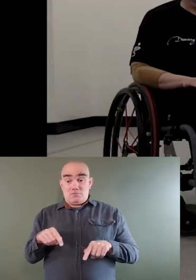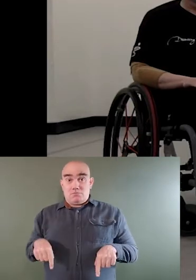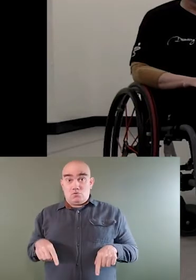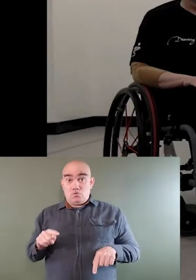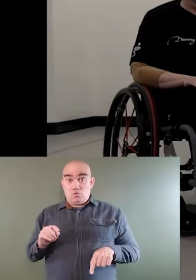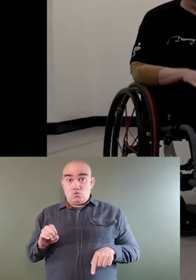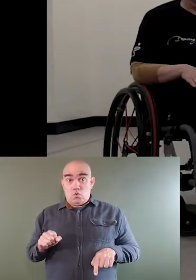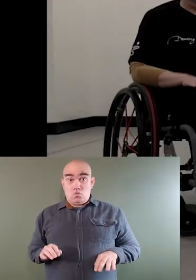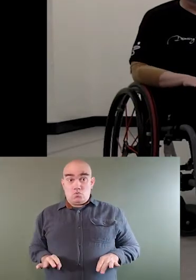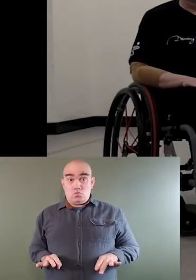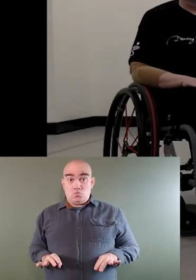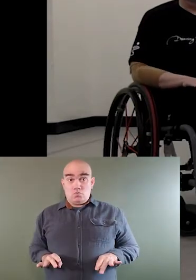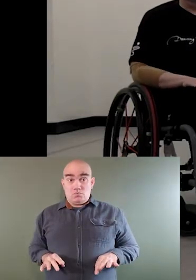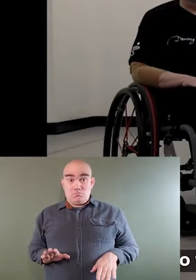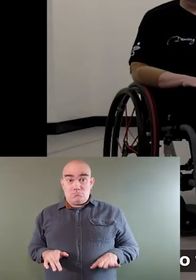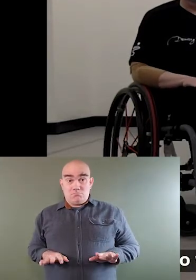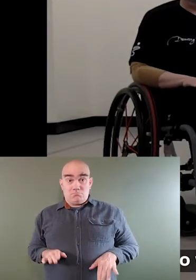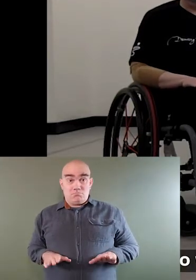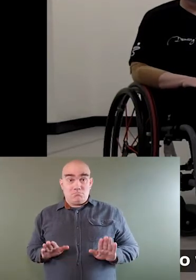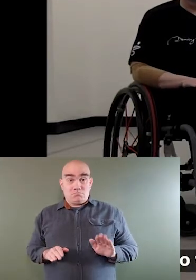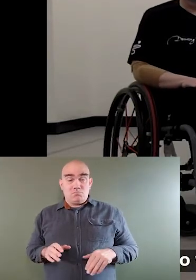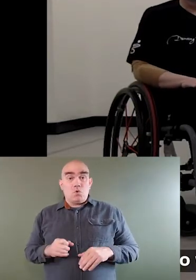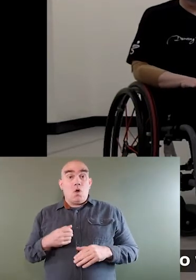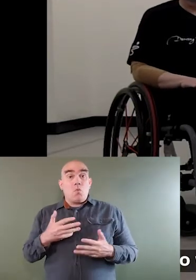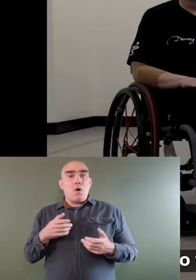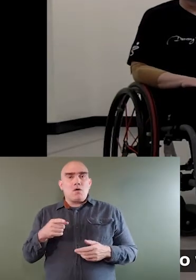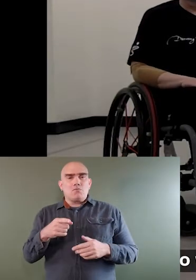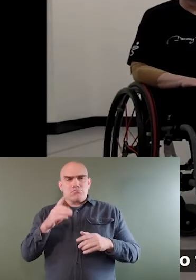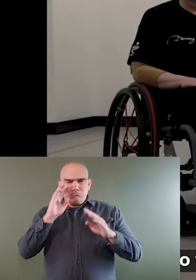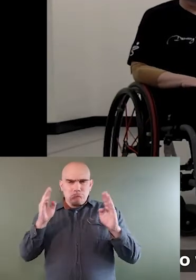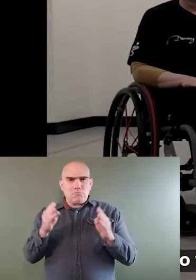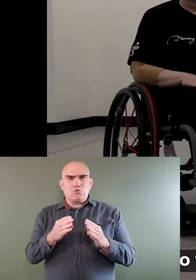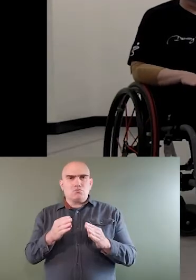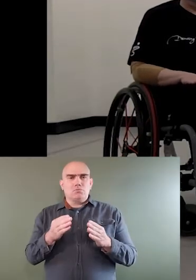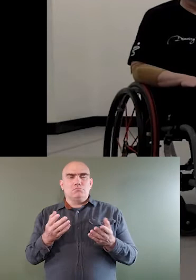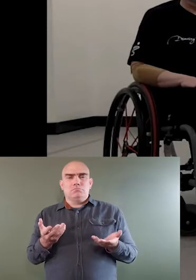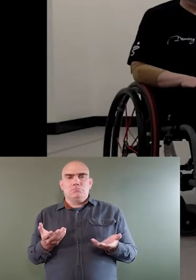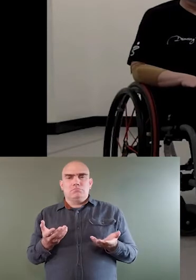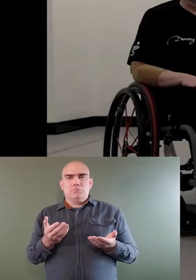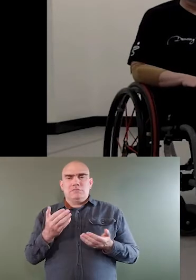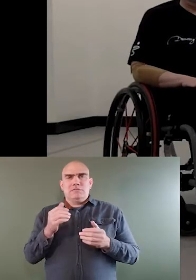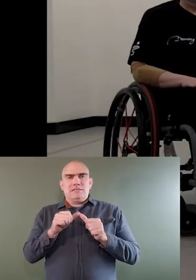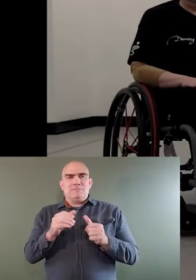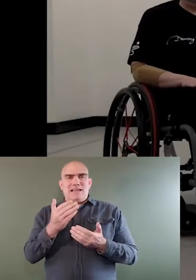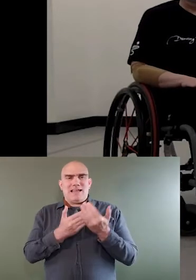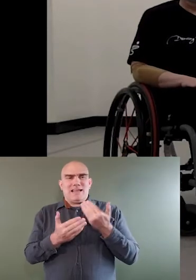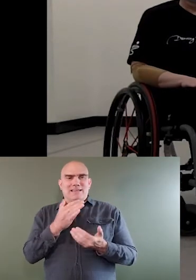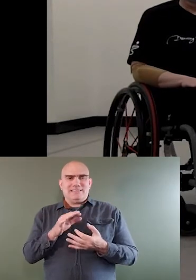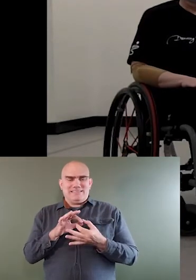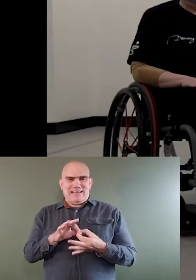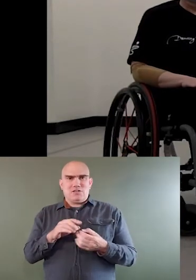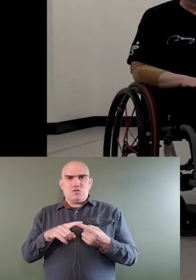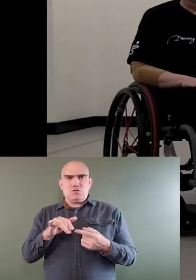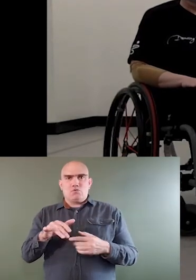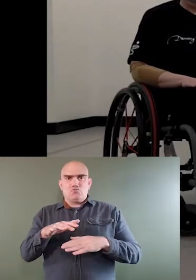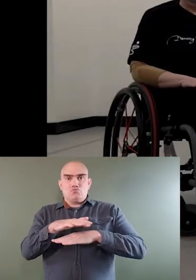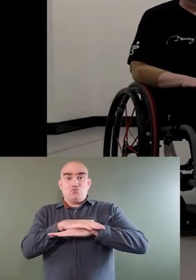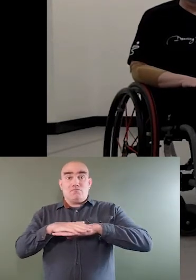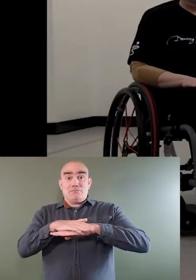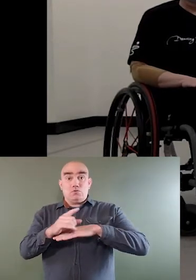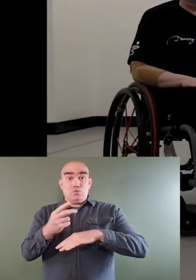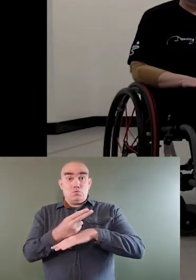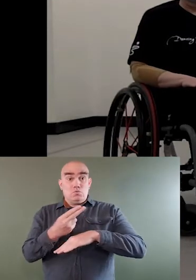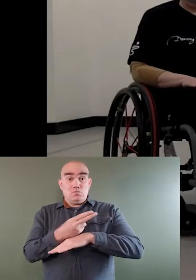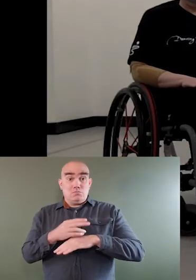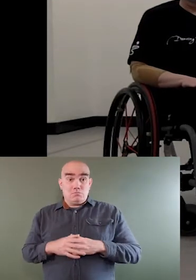and our toes. So what I'd like you to do is concentrate on keeping the hands attached to the surface that you're